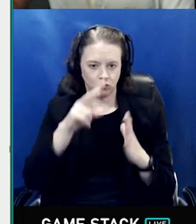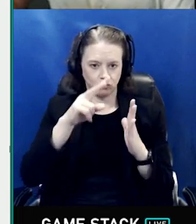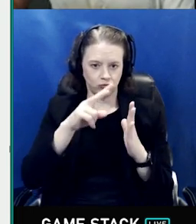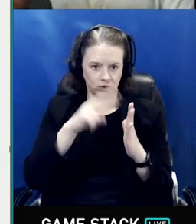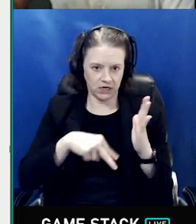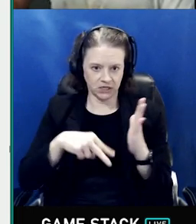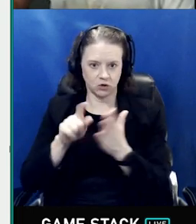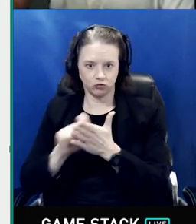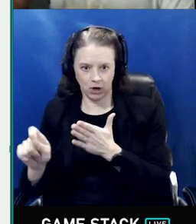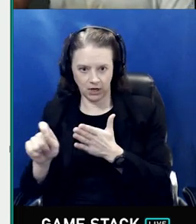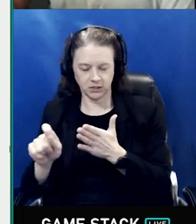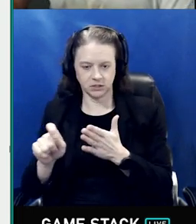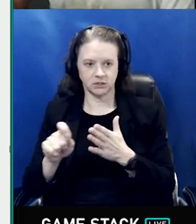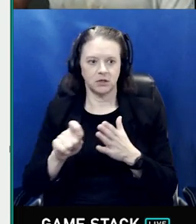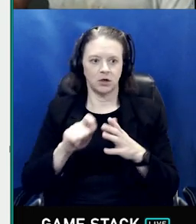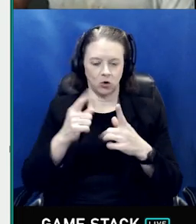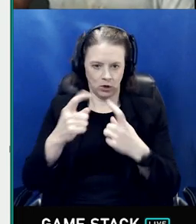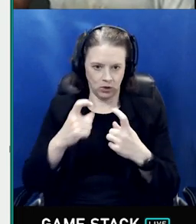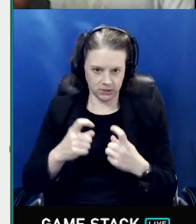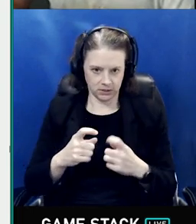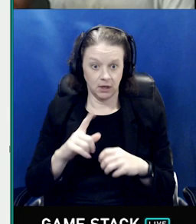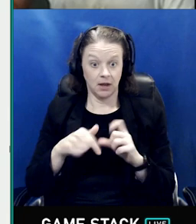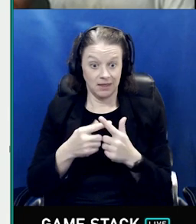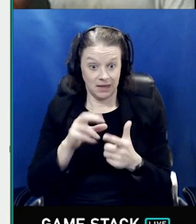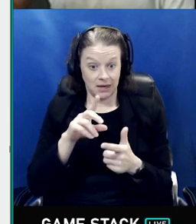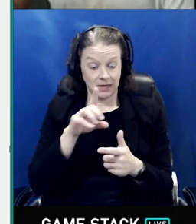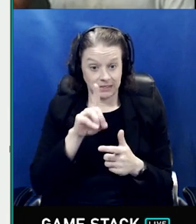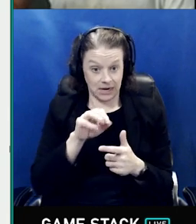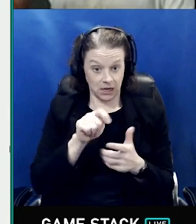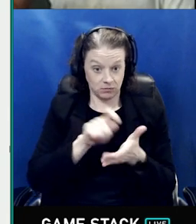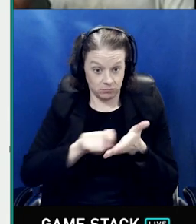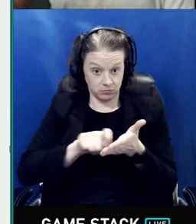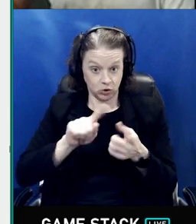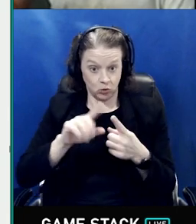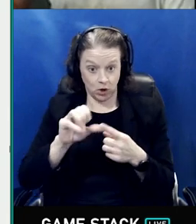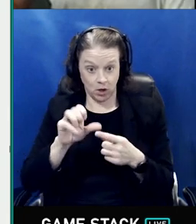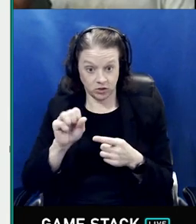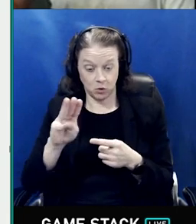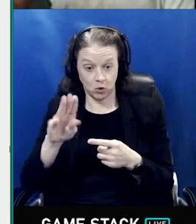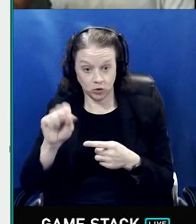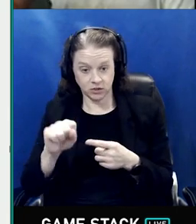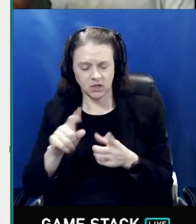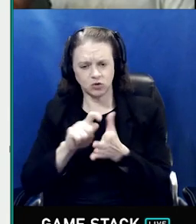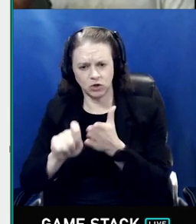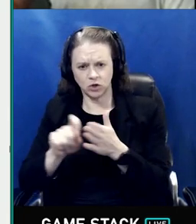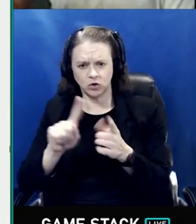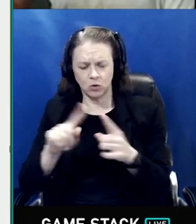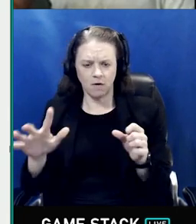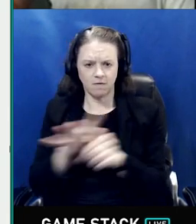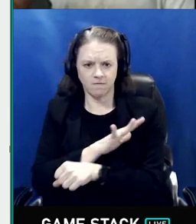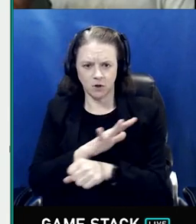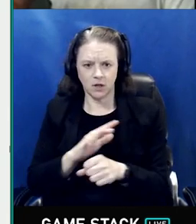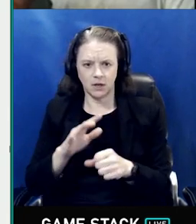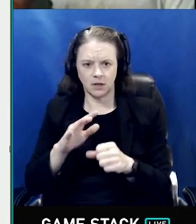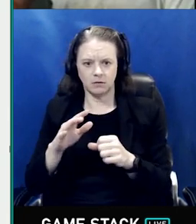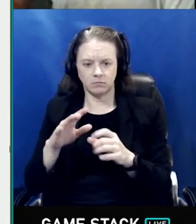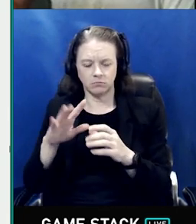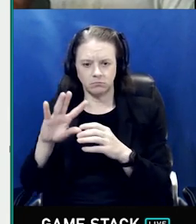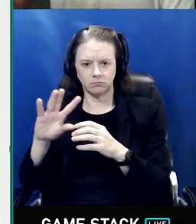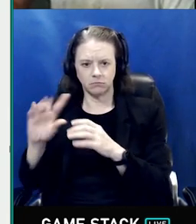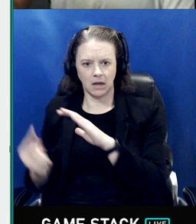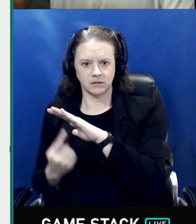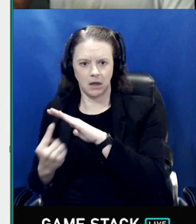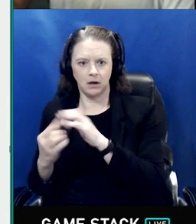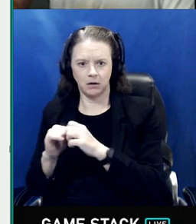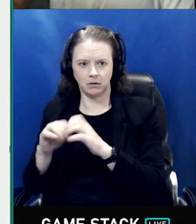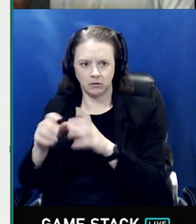Next, as data is written to Cosmos DB, it's automatically written to a fully isolated column store optimized for analytical queries